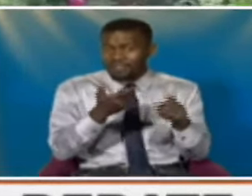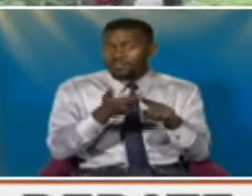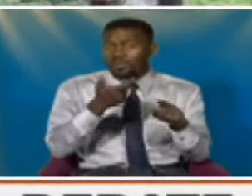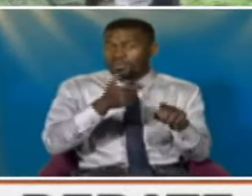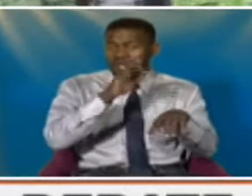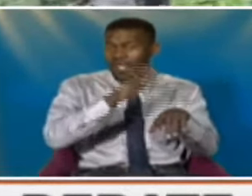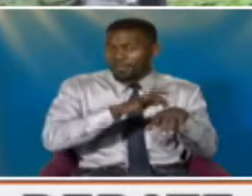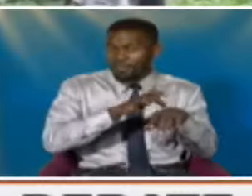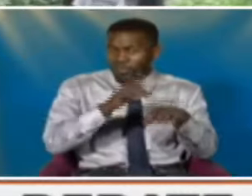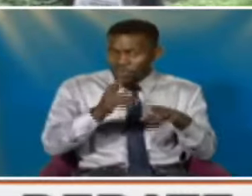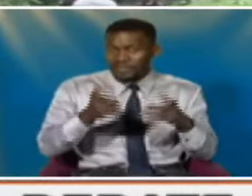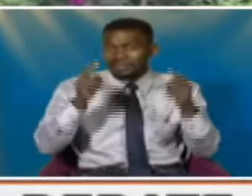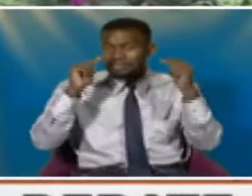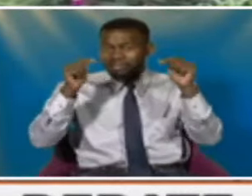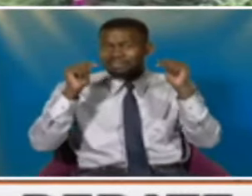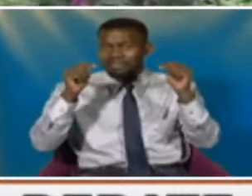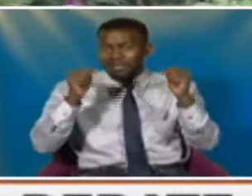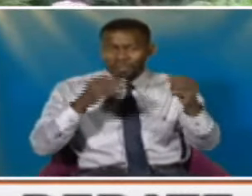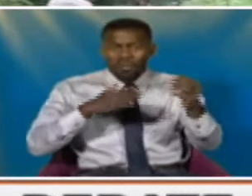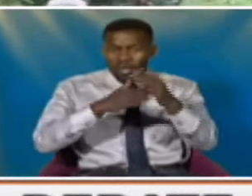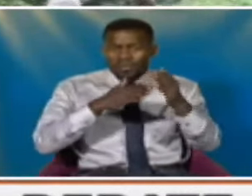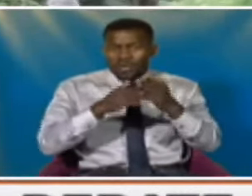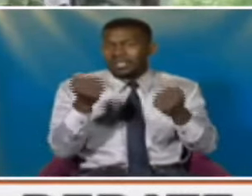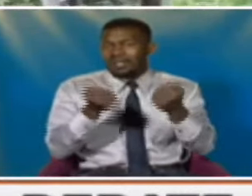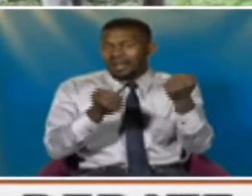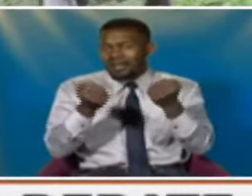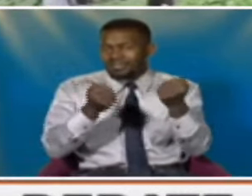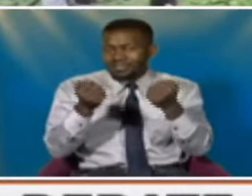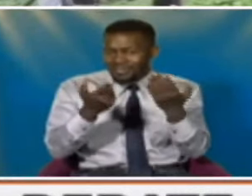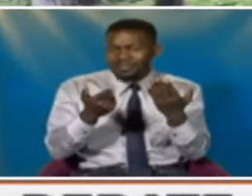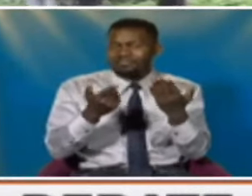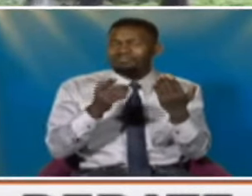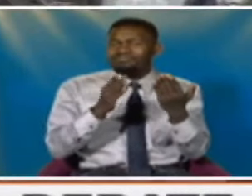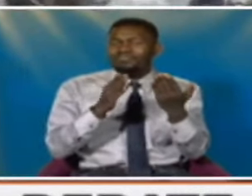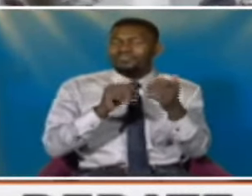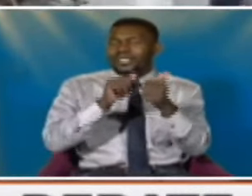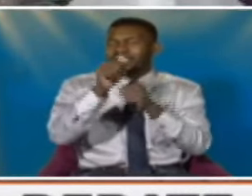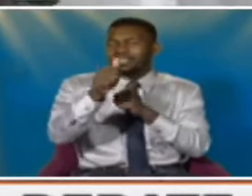highway in attempts to block cars ferrying Miraa from passing through Embu.